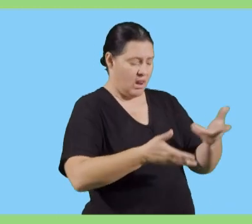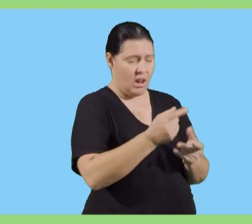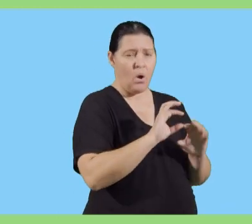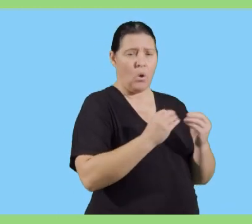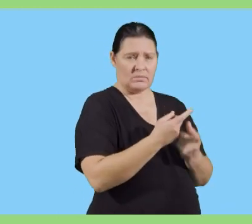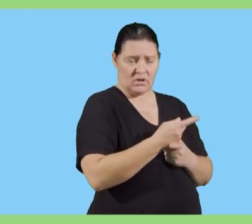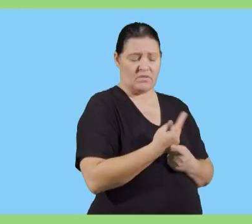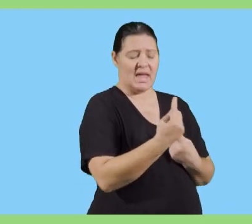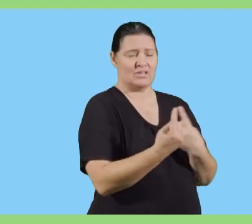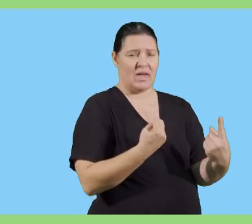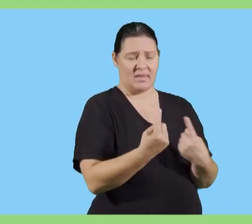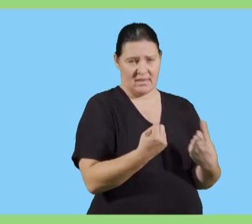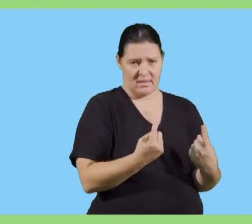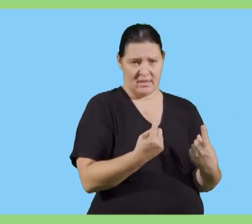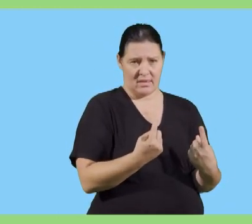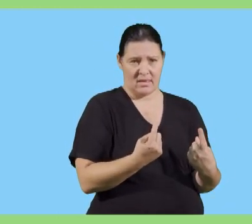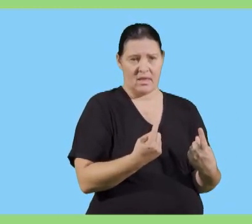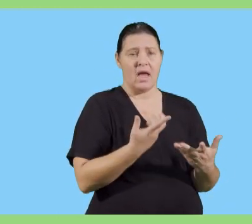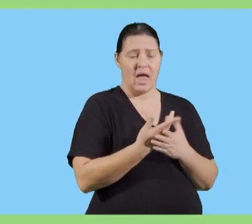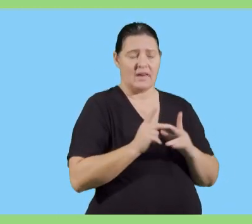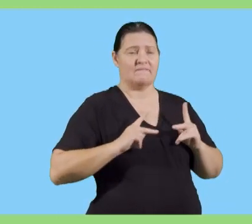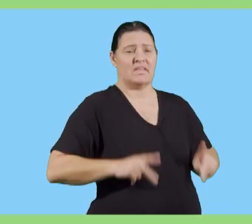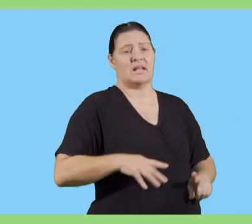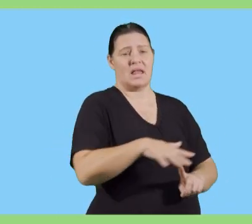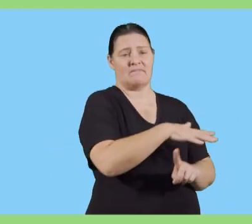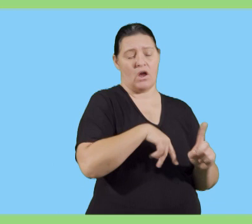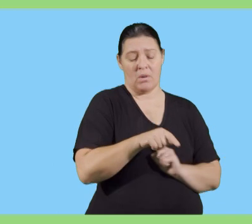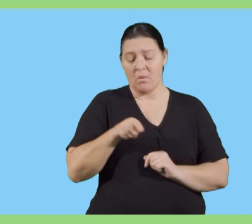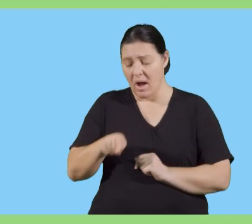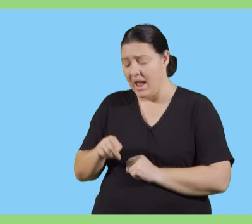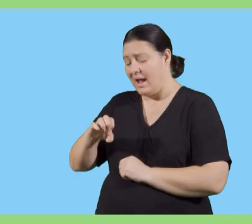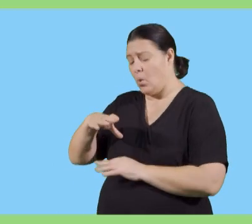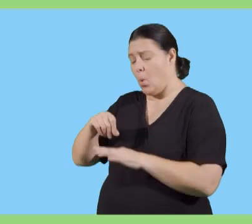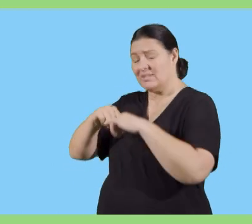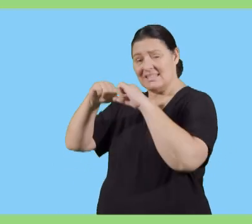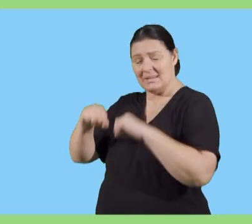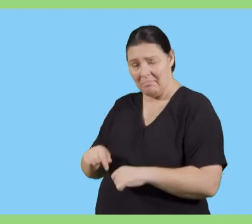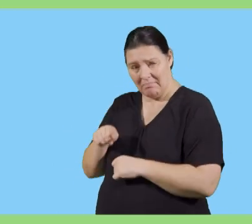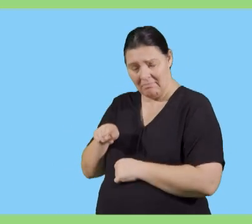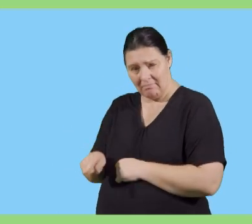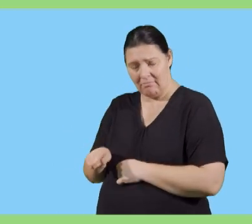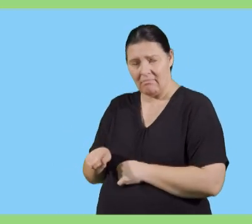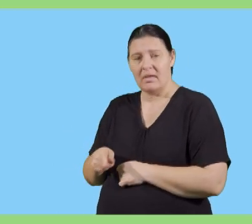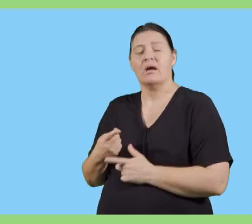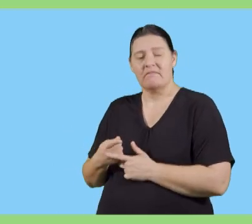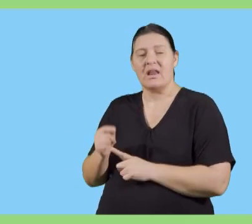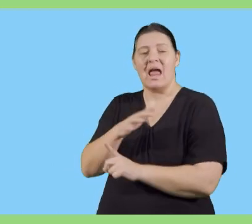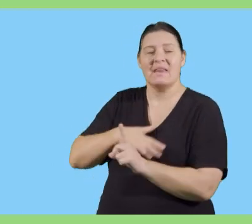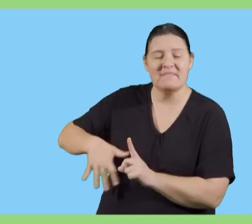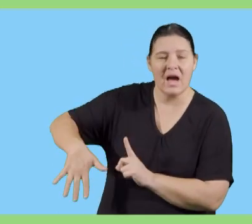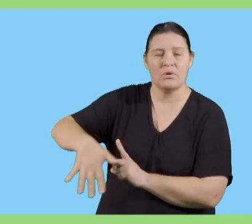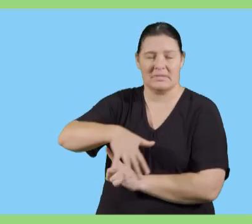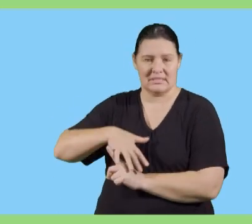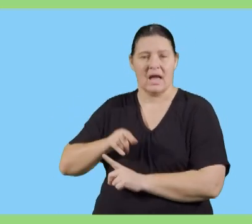of organisms with one another and with their physical environment, whereas ecosystem is